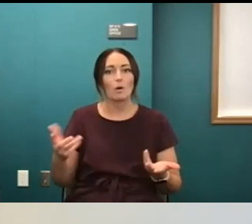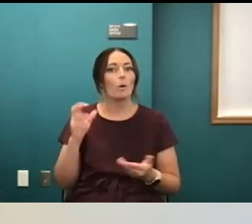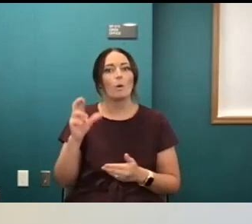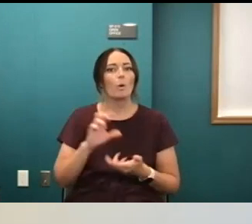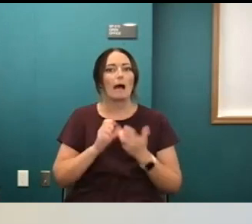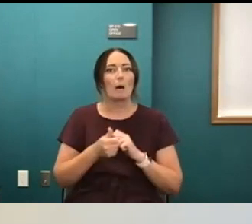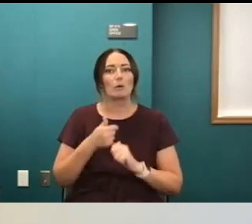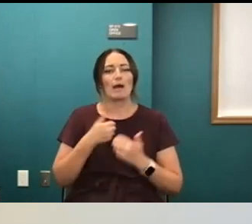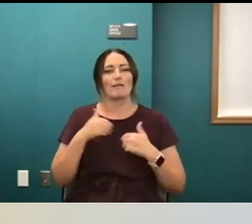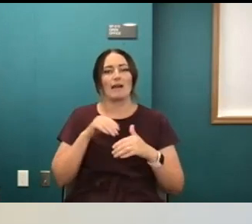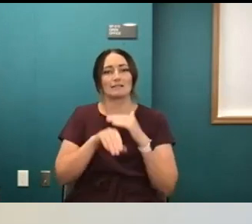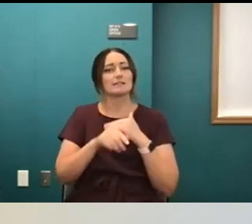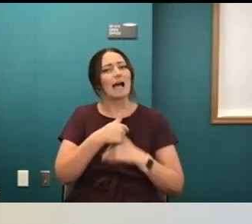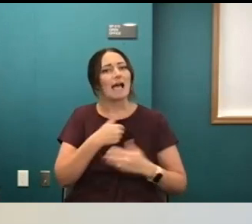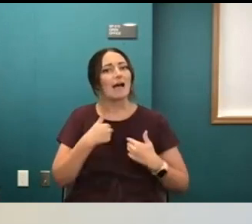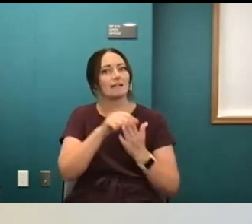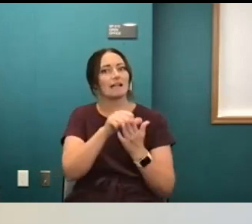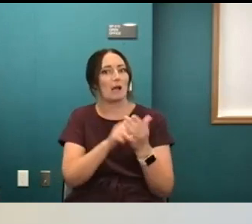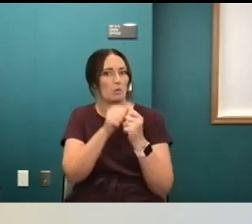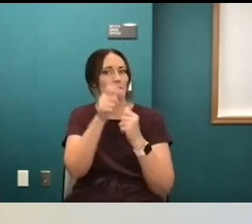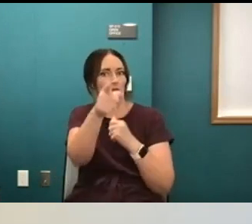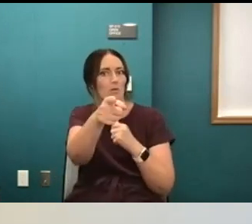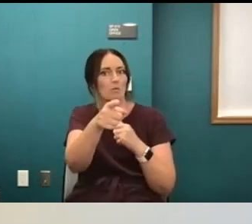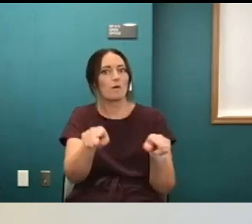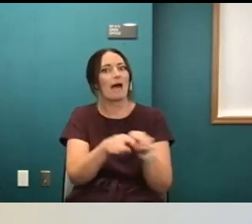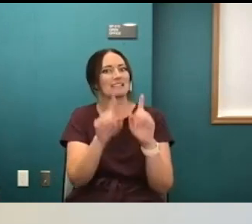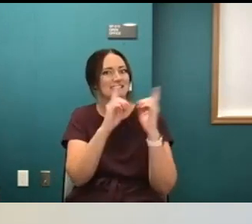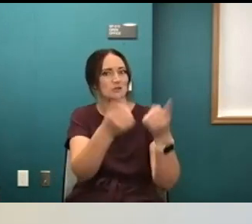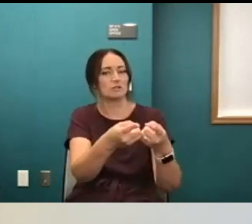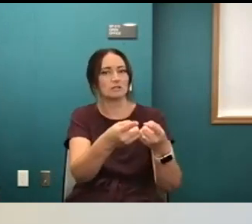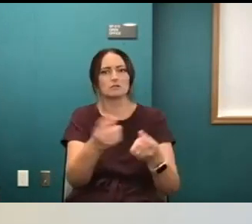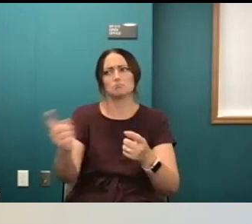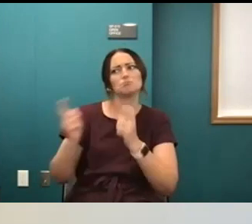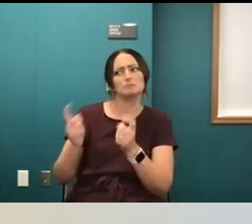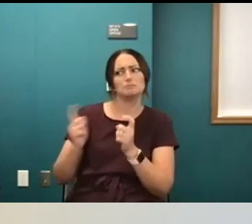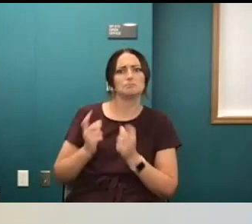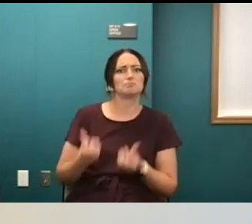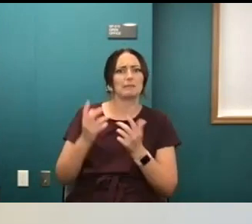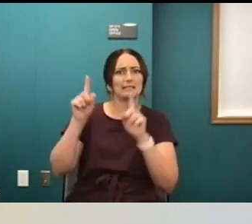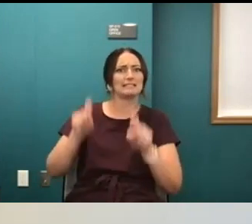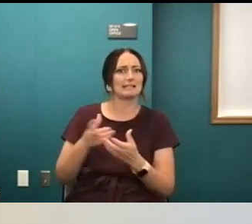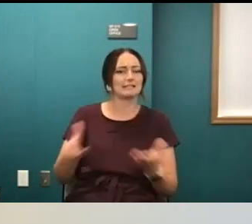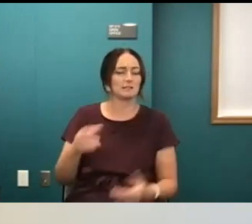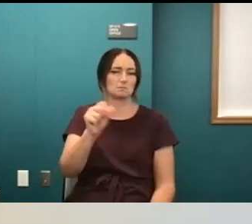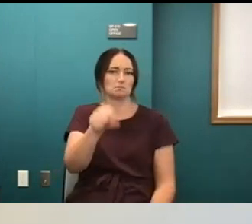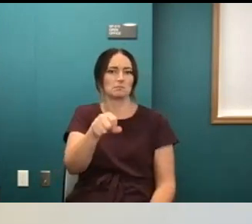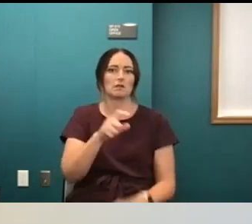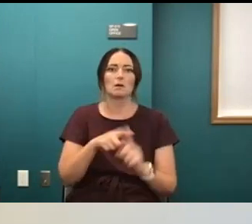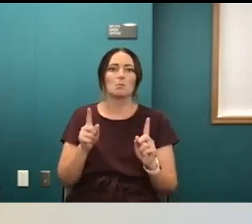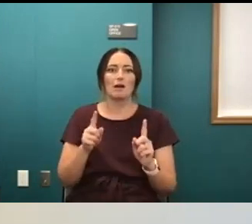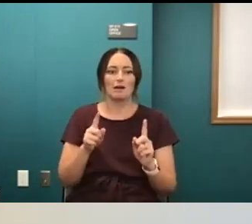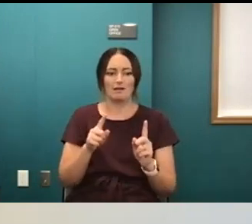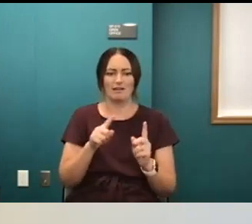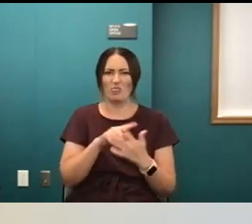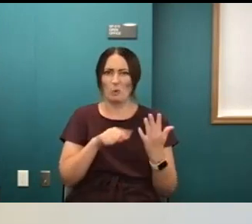get access? We do have an account with you as a district, and we've been given a lot of test stuff, but those types of things we have not